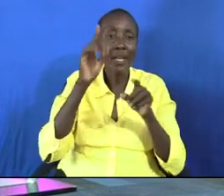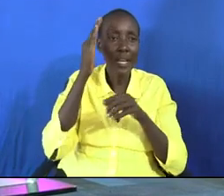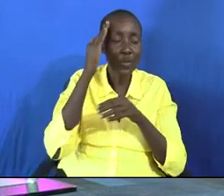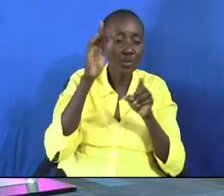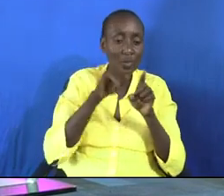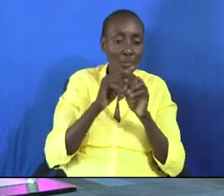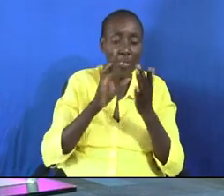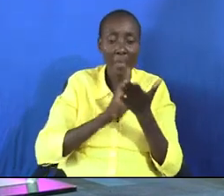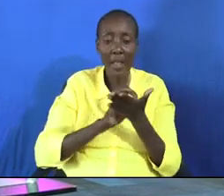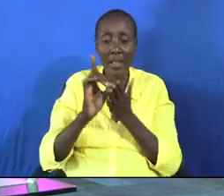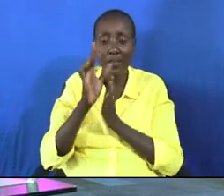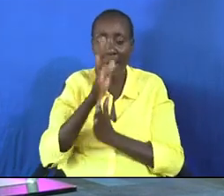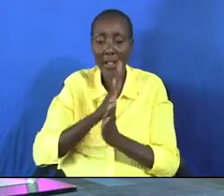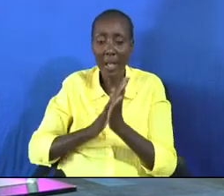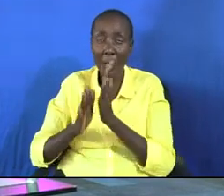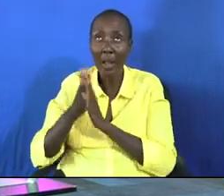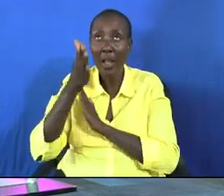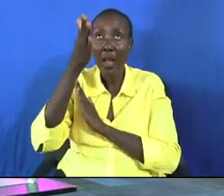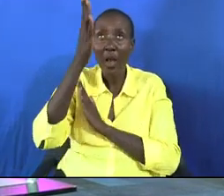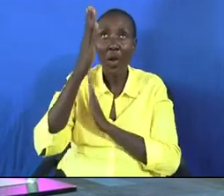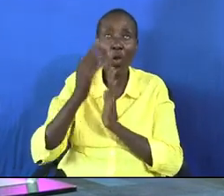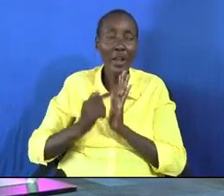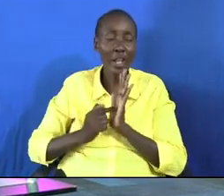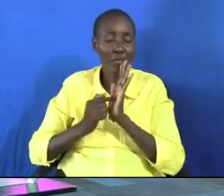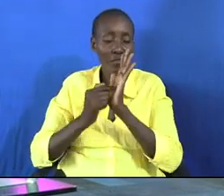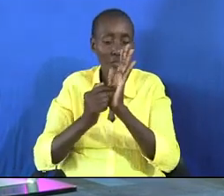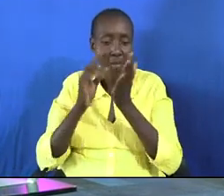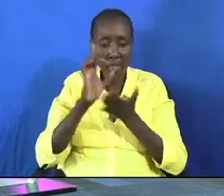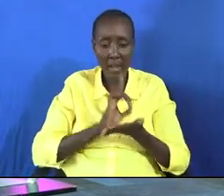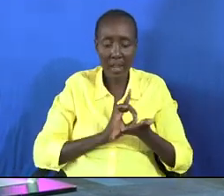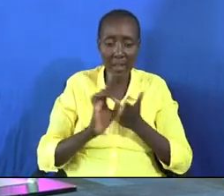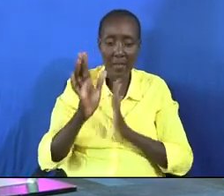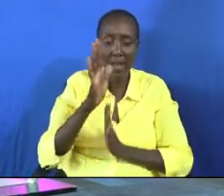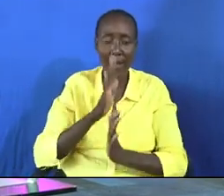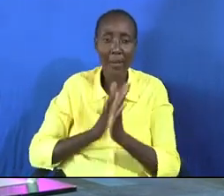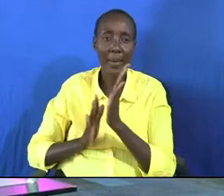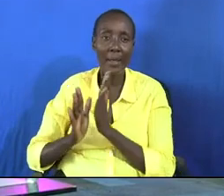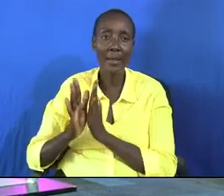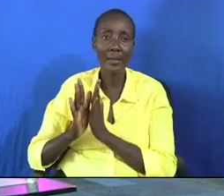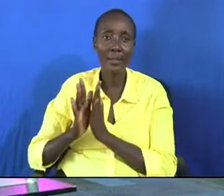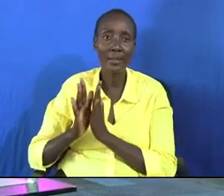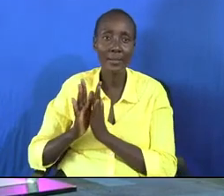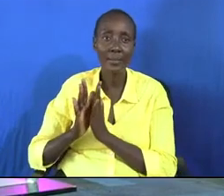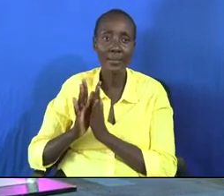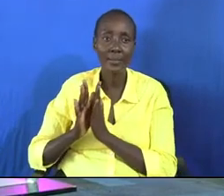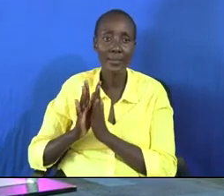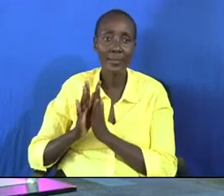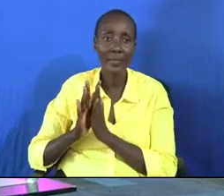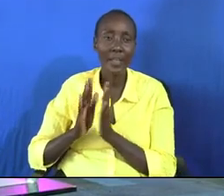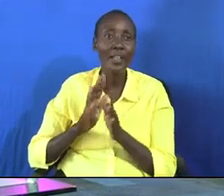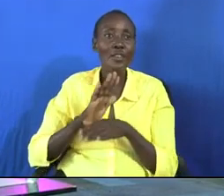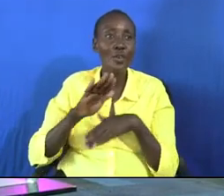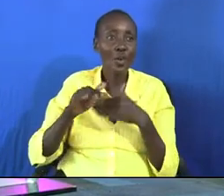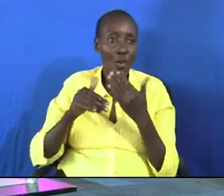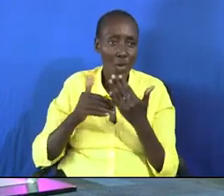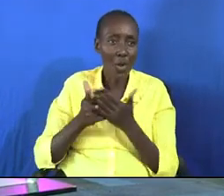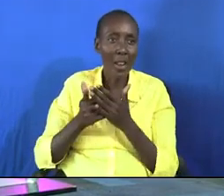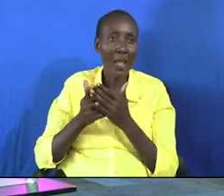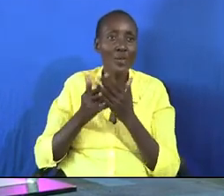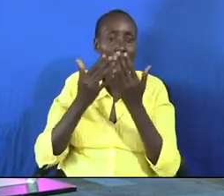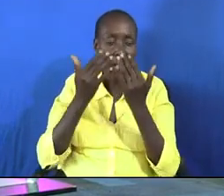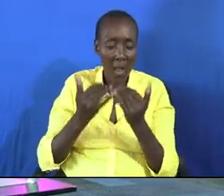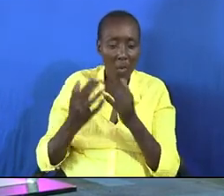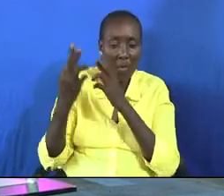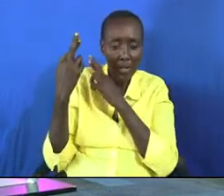divine strategies. God revealed to him the divine strategies. That is what we are going to be called to